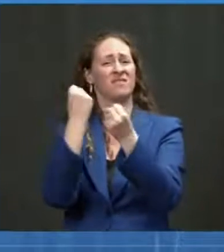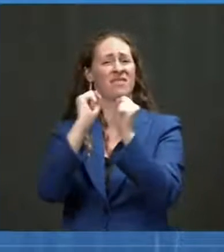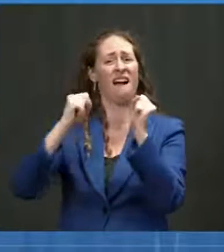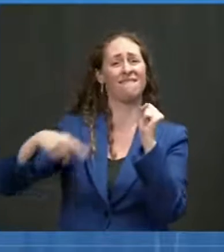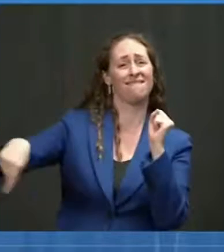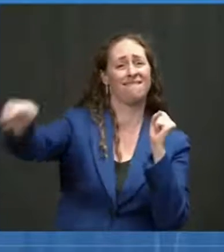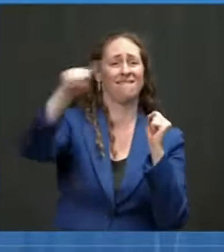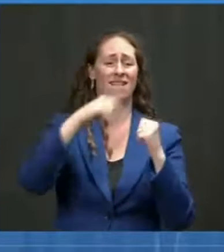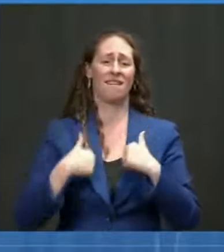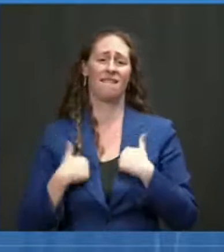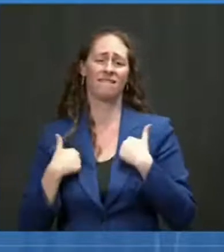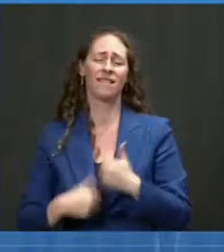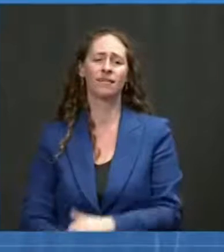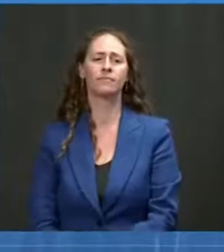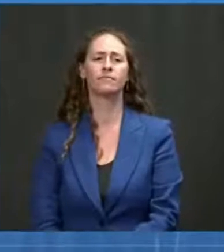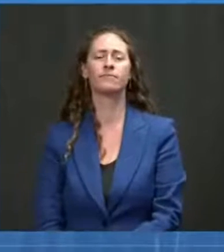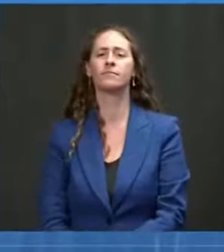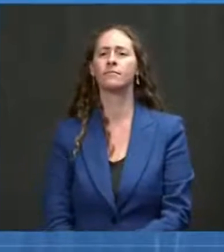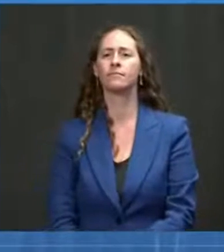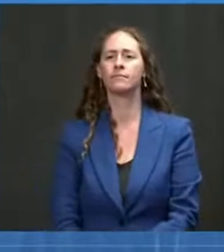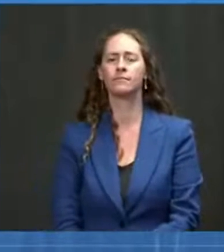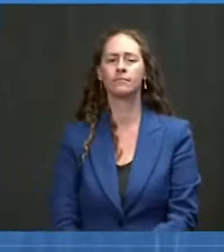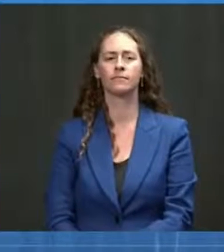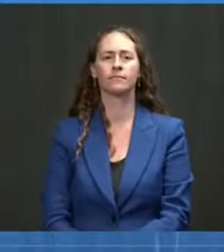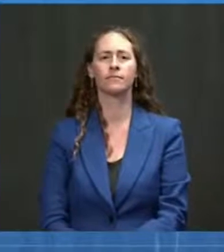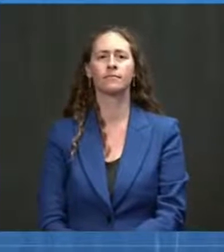Alice Park at Time.